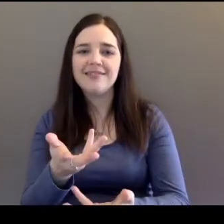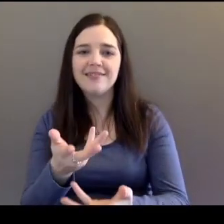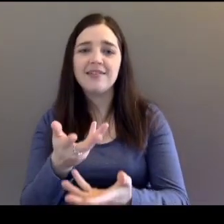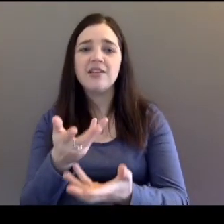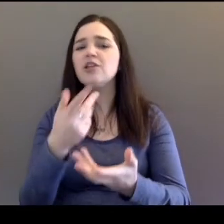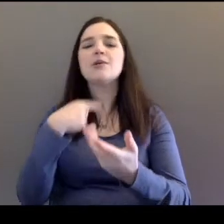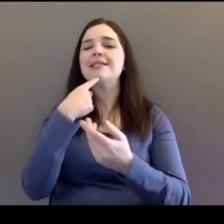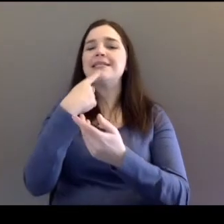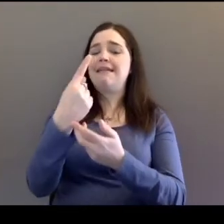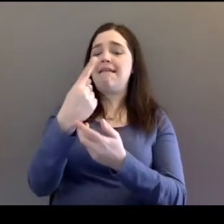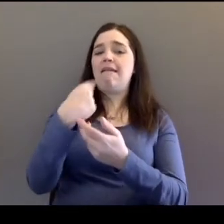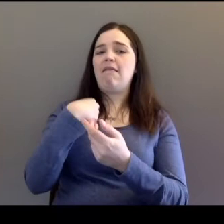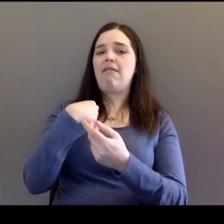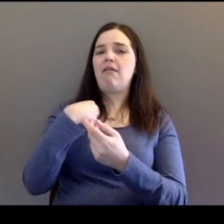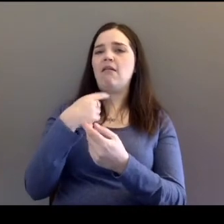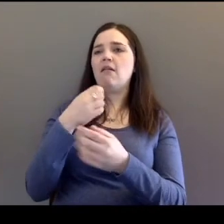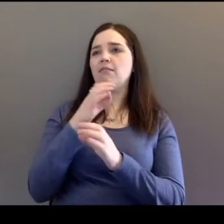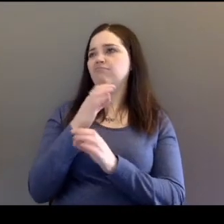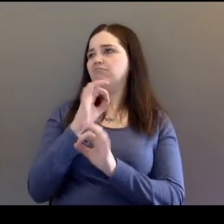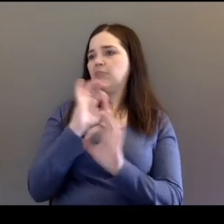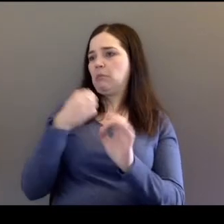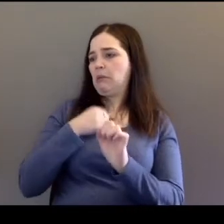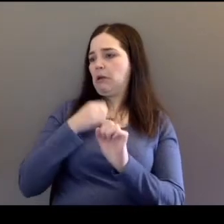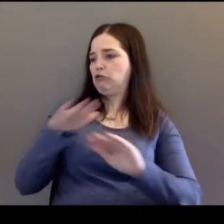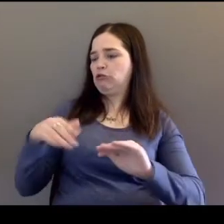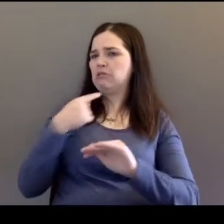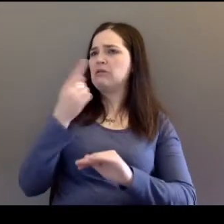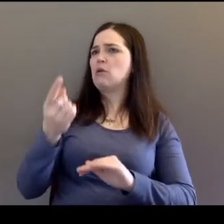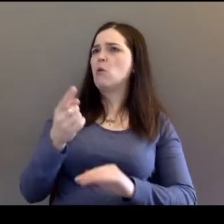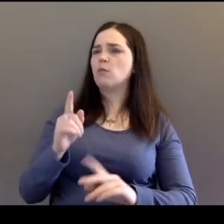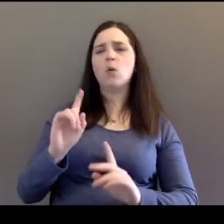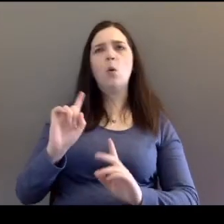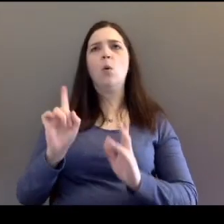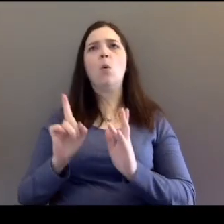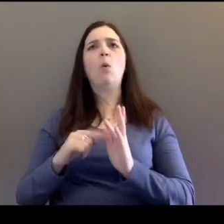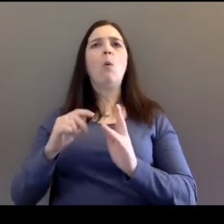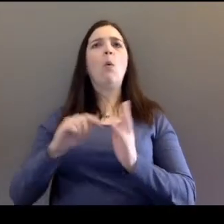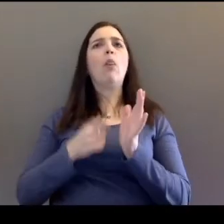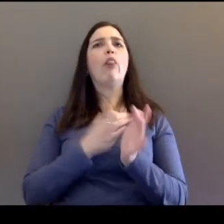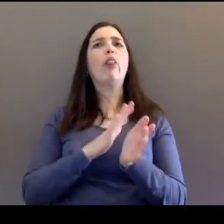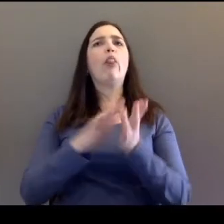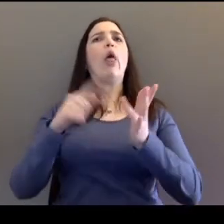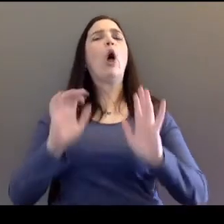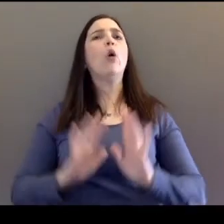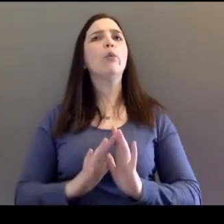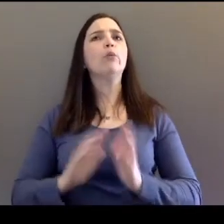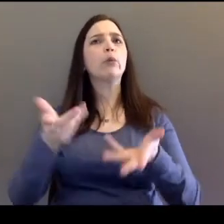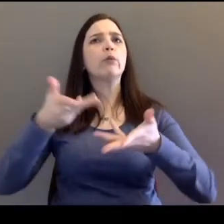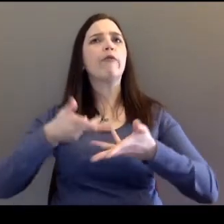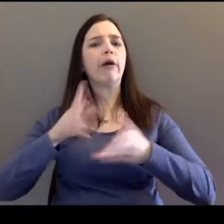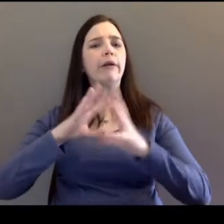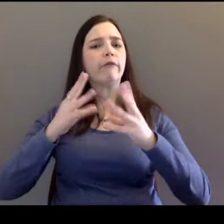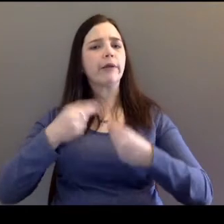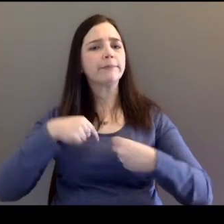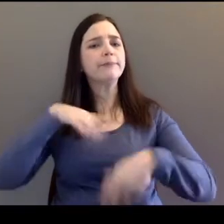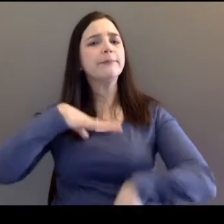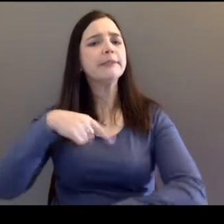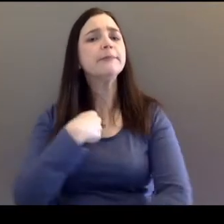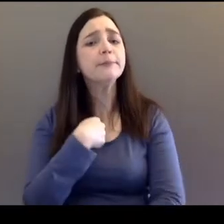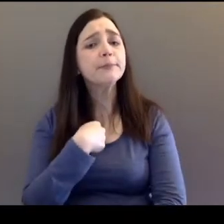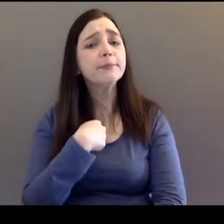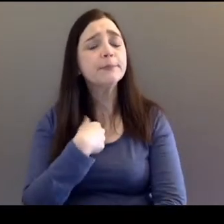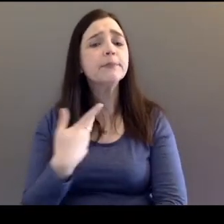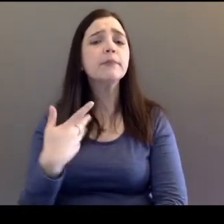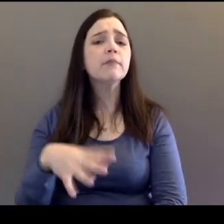and say to your father, none of my children ever did, O thou who doth provide for me and give me all that I need,